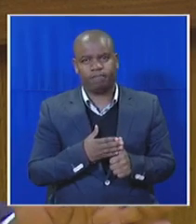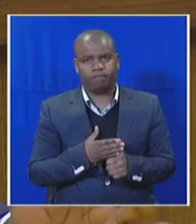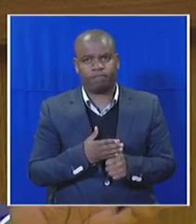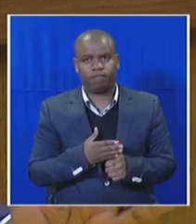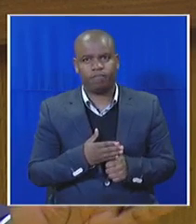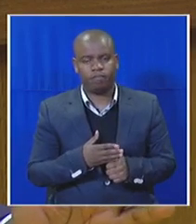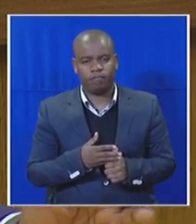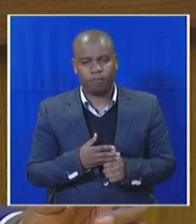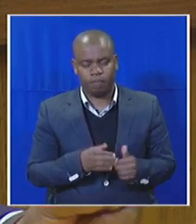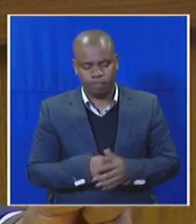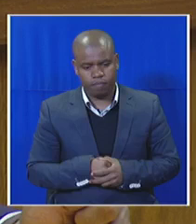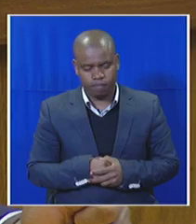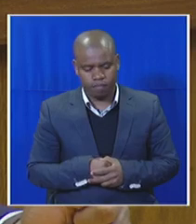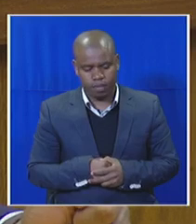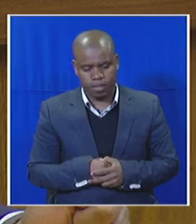this country